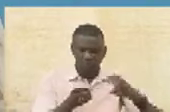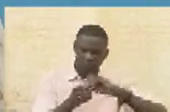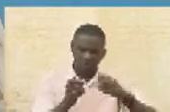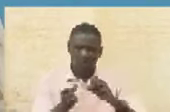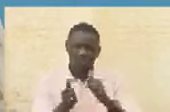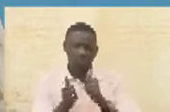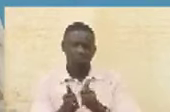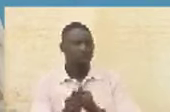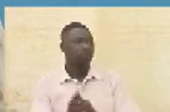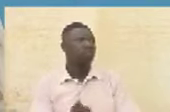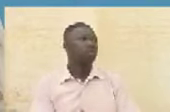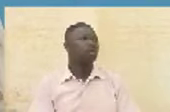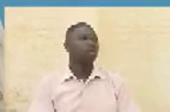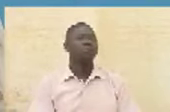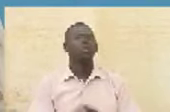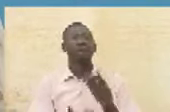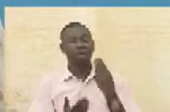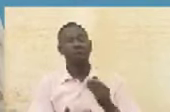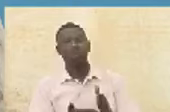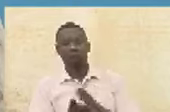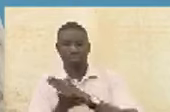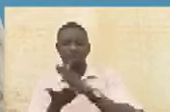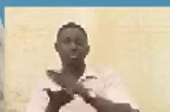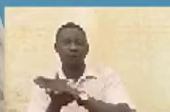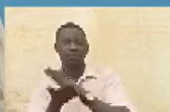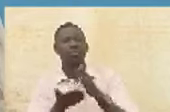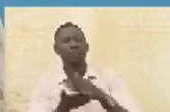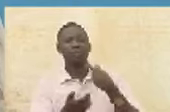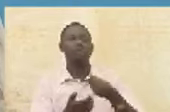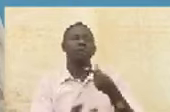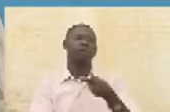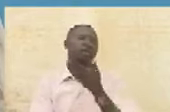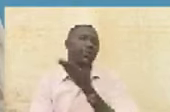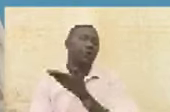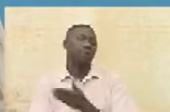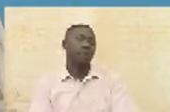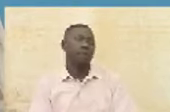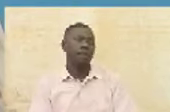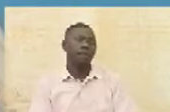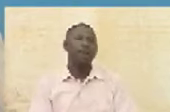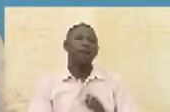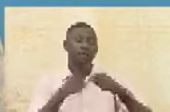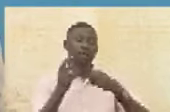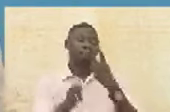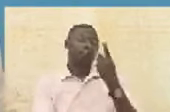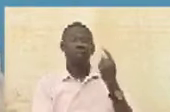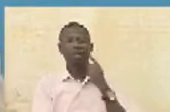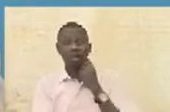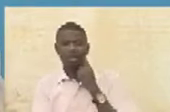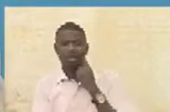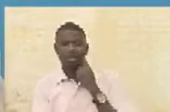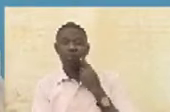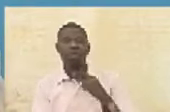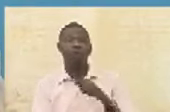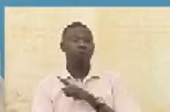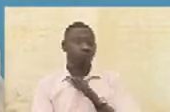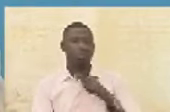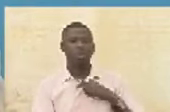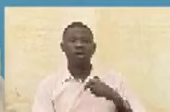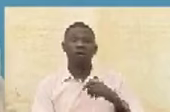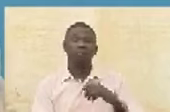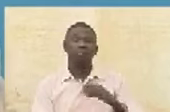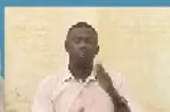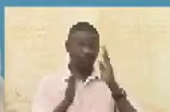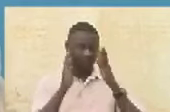And this is how the groundnut was distributed in the village. 2 days. We